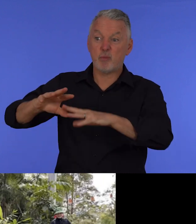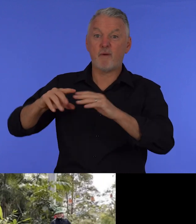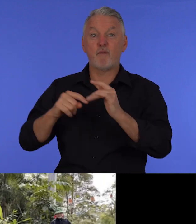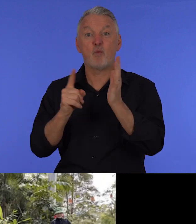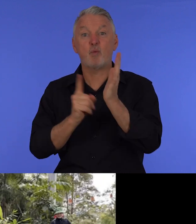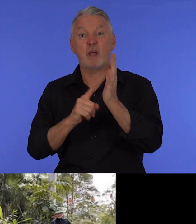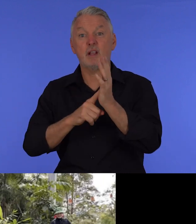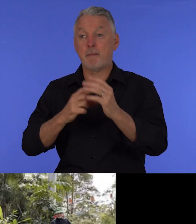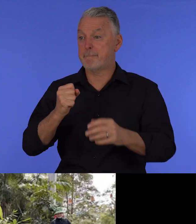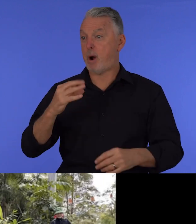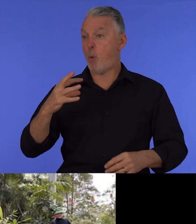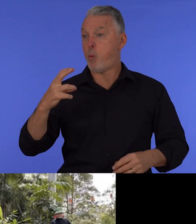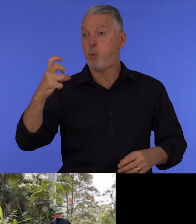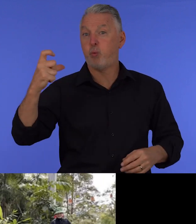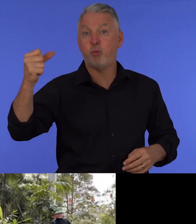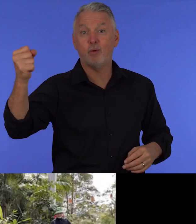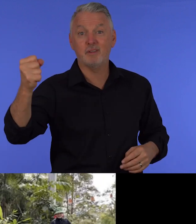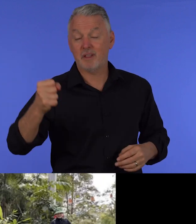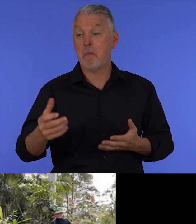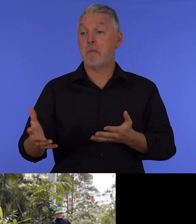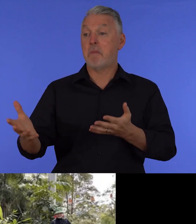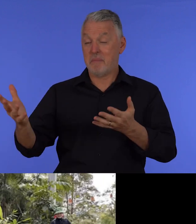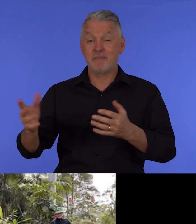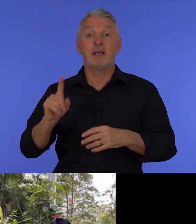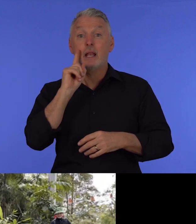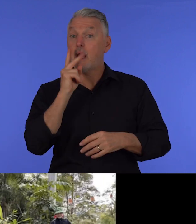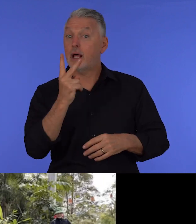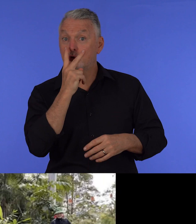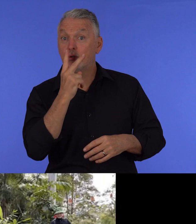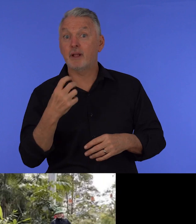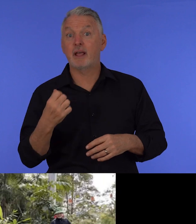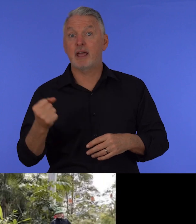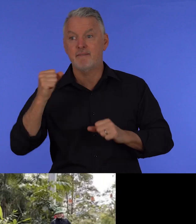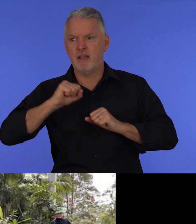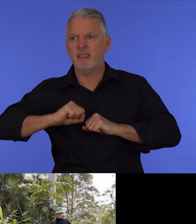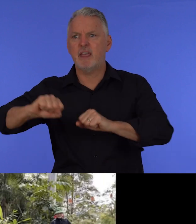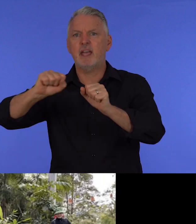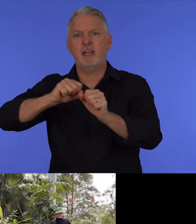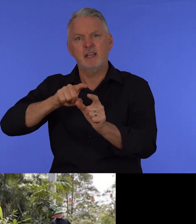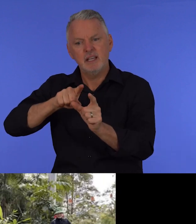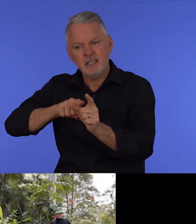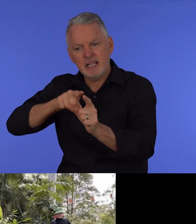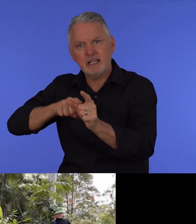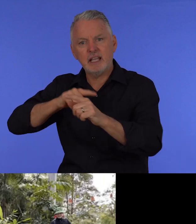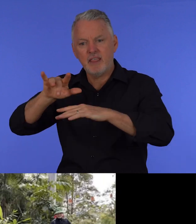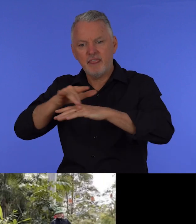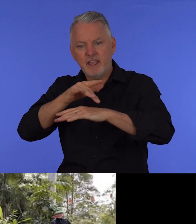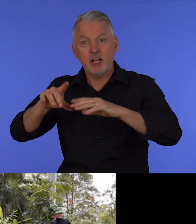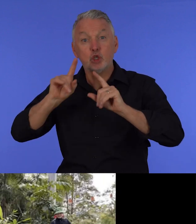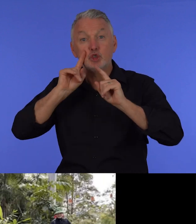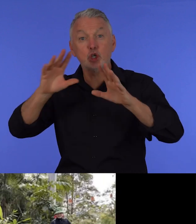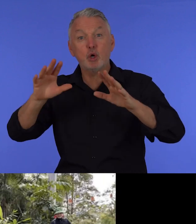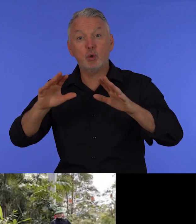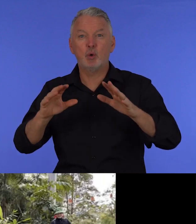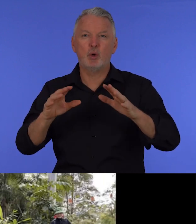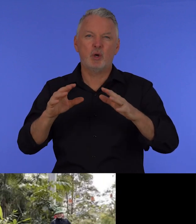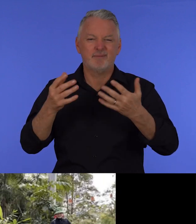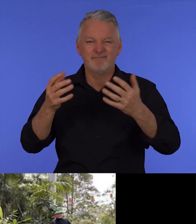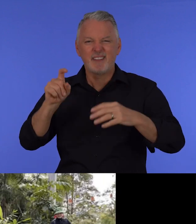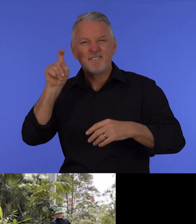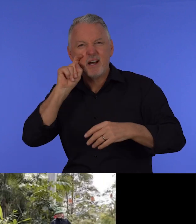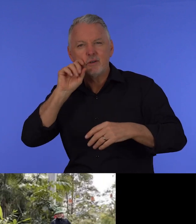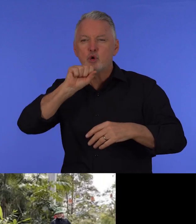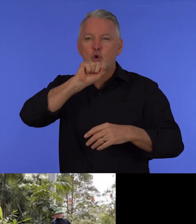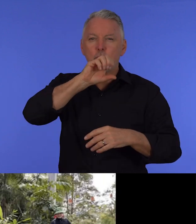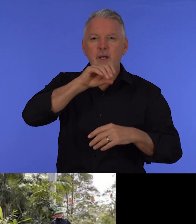out of the car and runs in. And and then, yeah, just last night they had their yearly sort